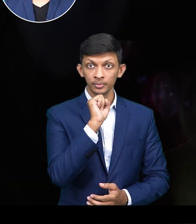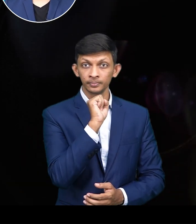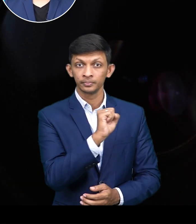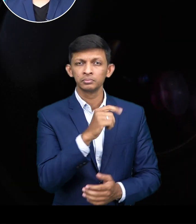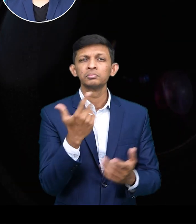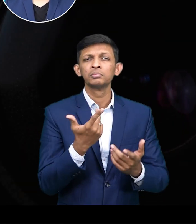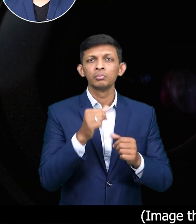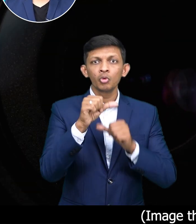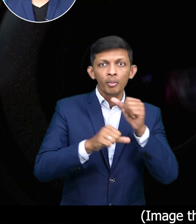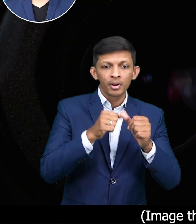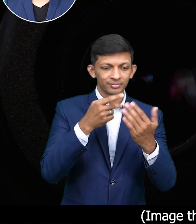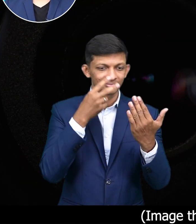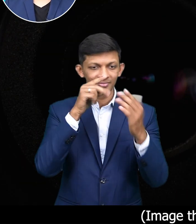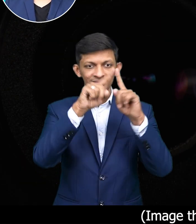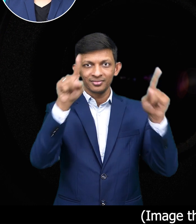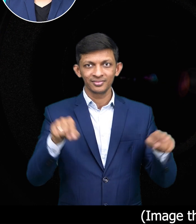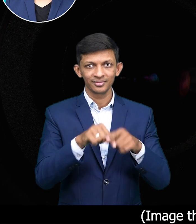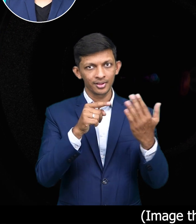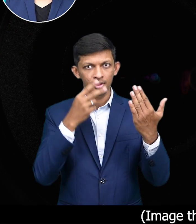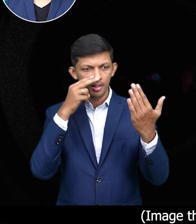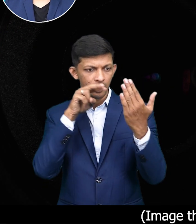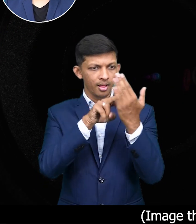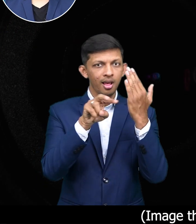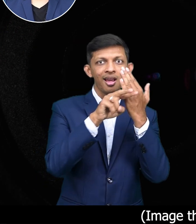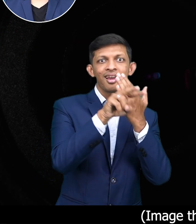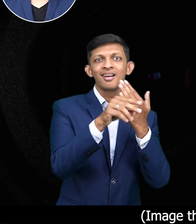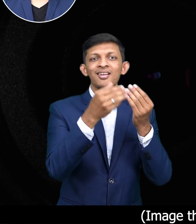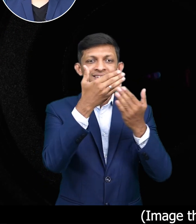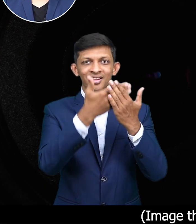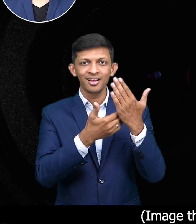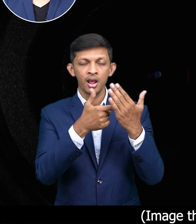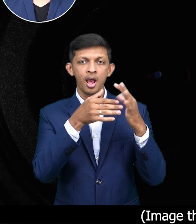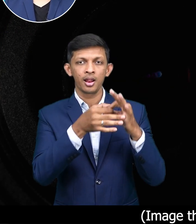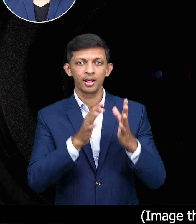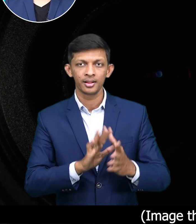image. Image that can be formed on a screen.